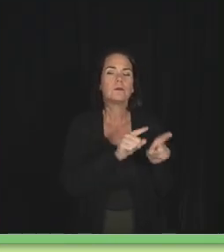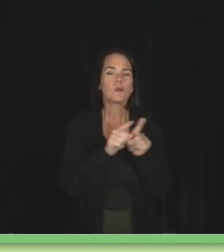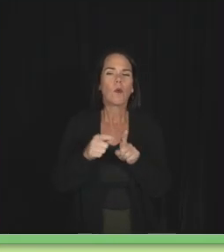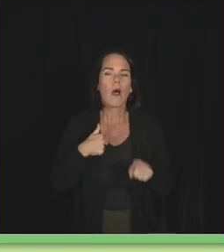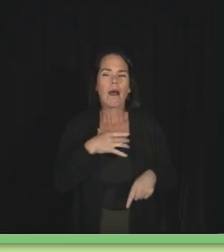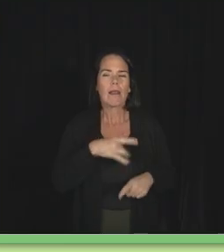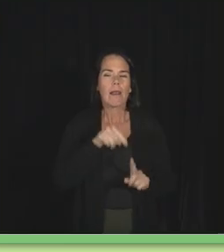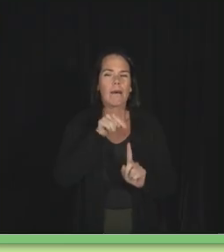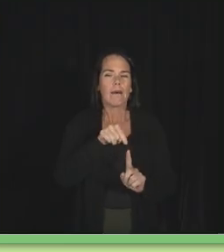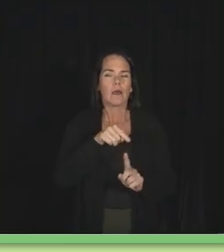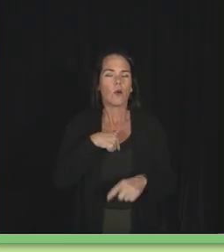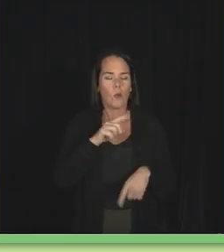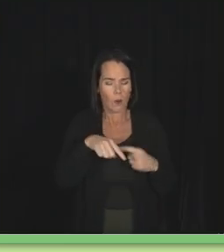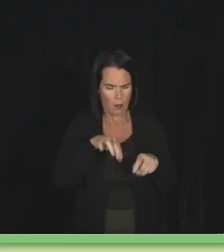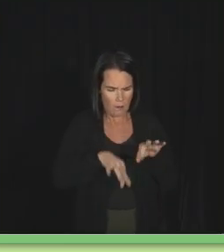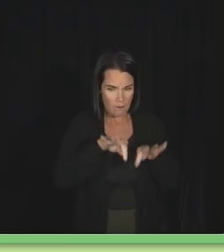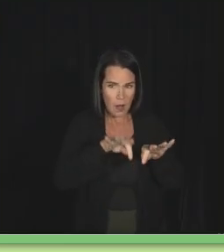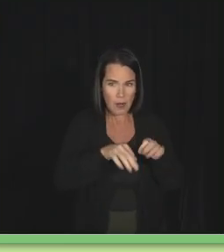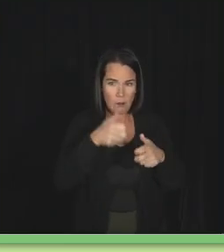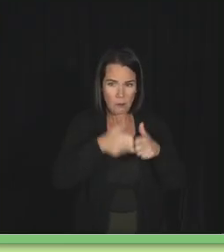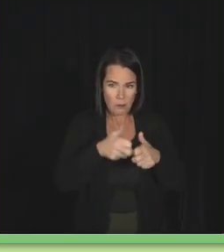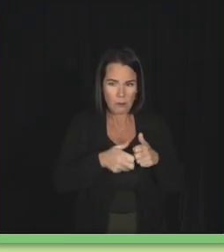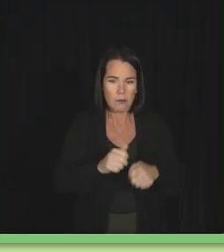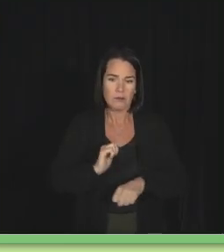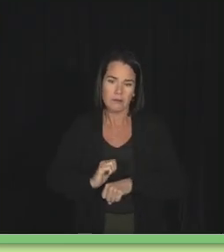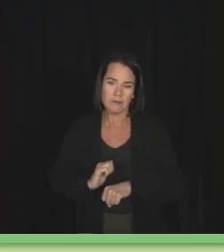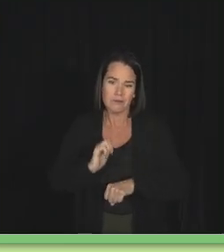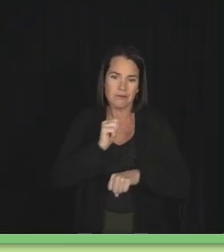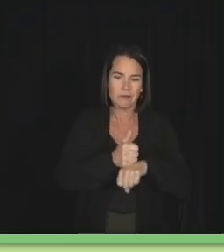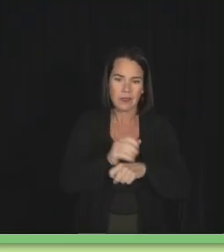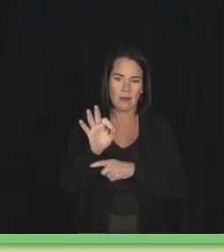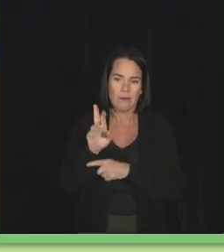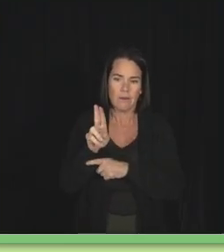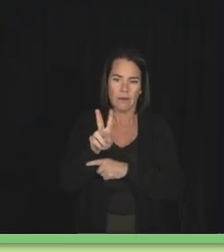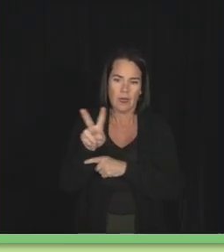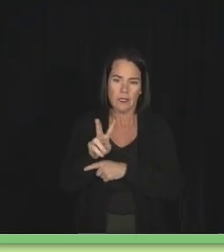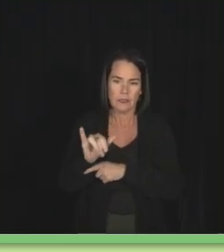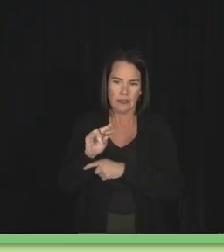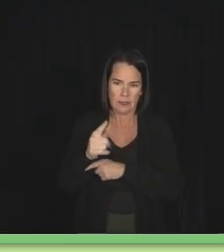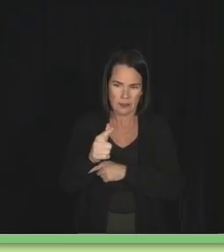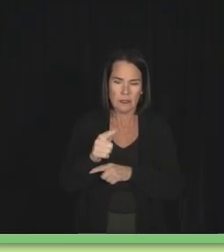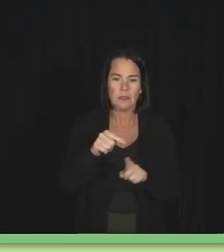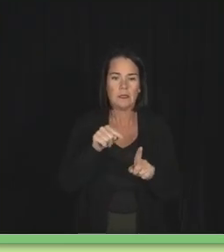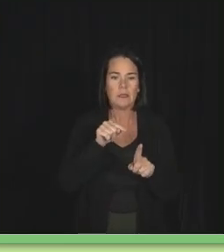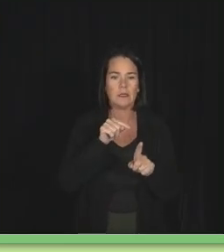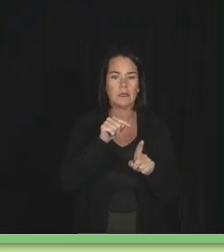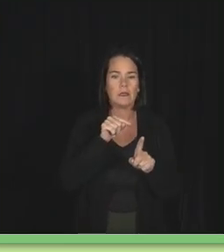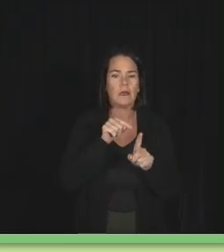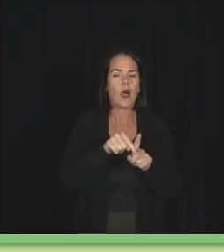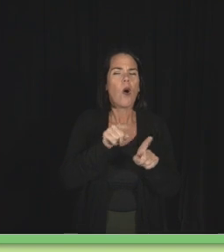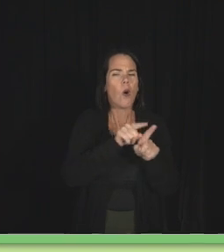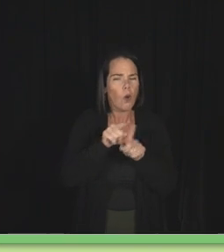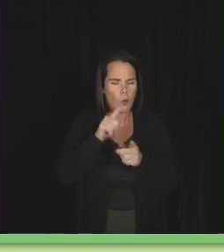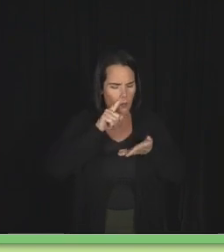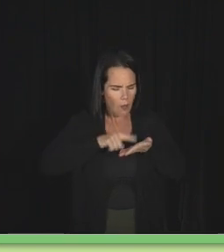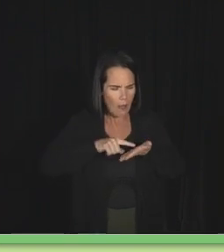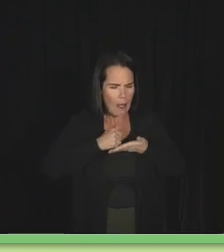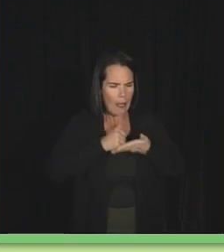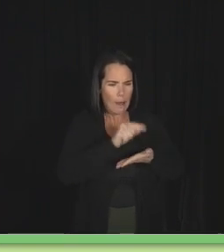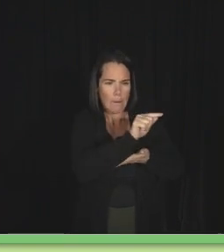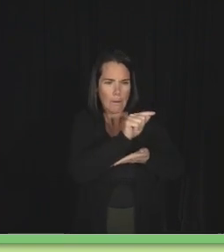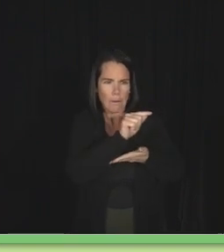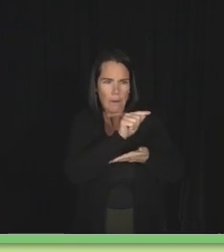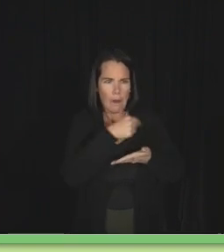addition to finding issues, implementing fuzzing, the audit helped adopters recognize the work that was being put